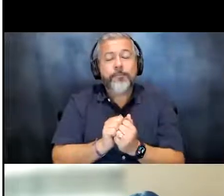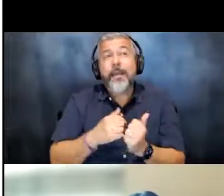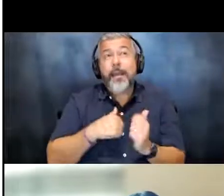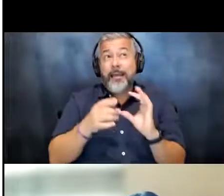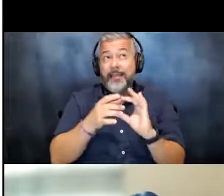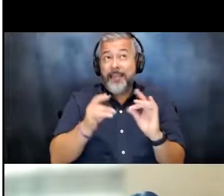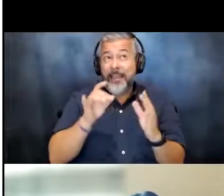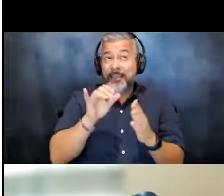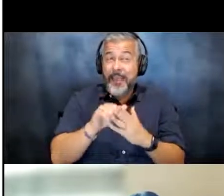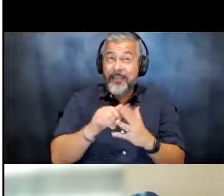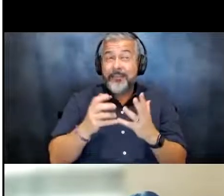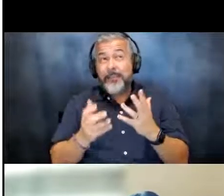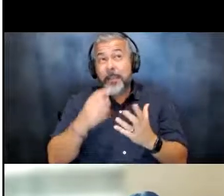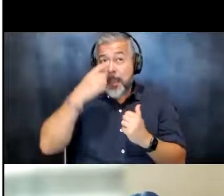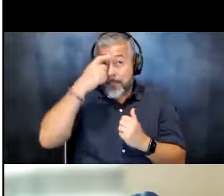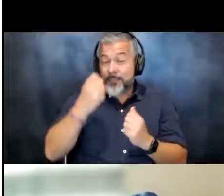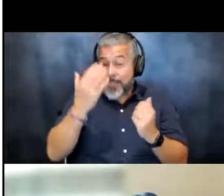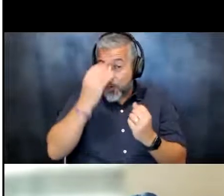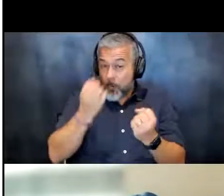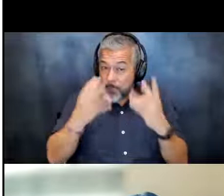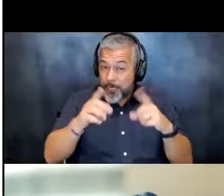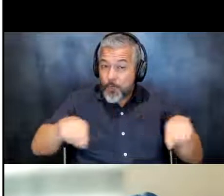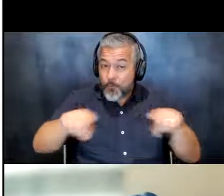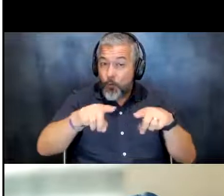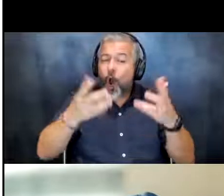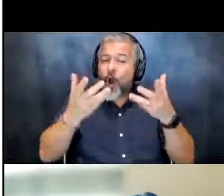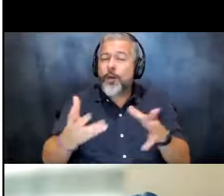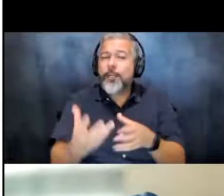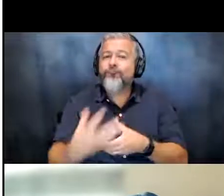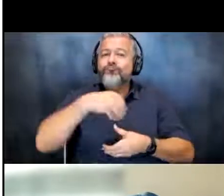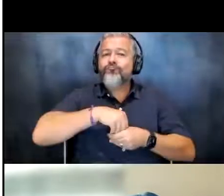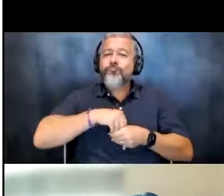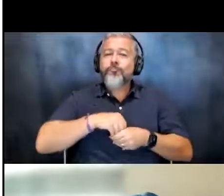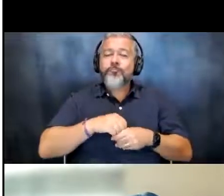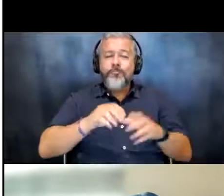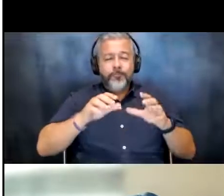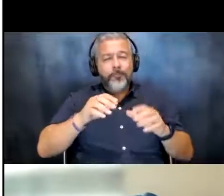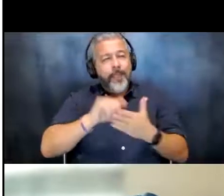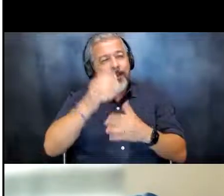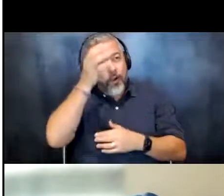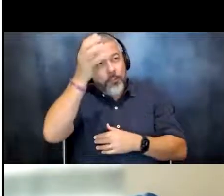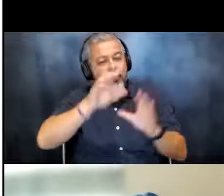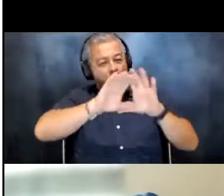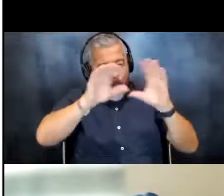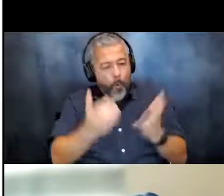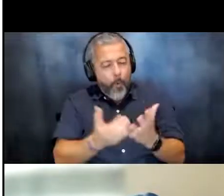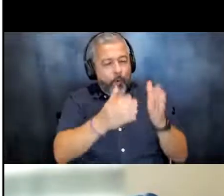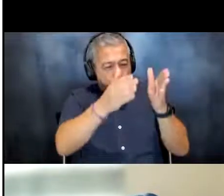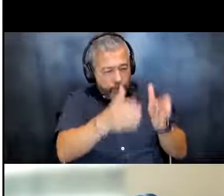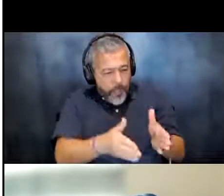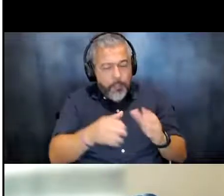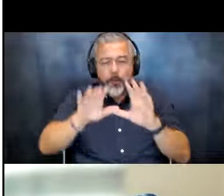lightly because I know that many of you already embody the whole child, whole family approach and the services that you